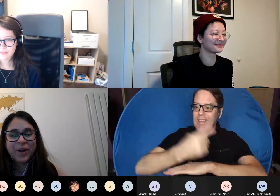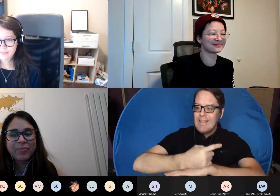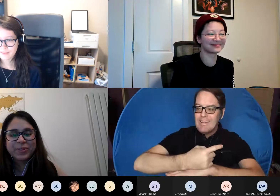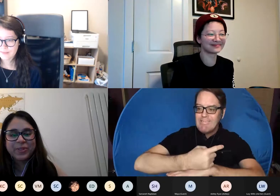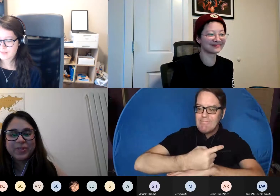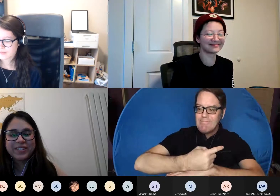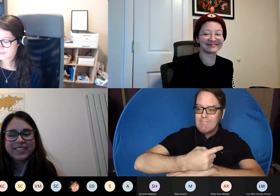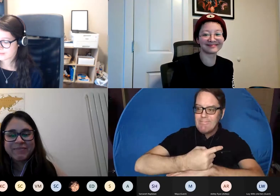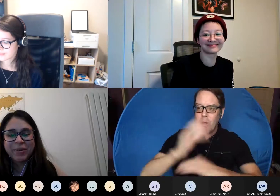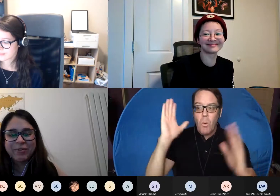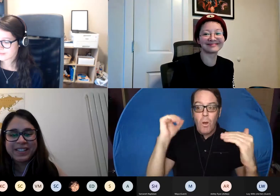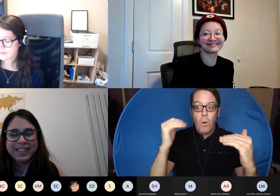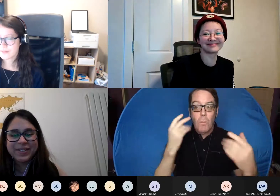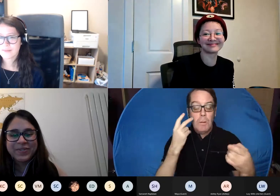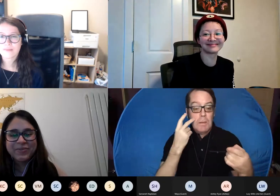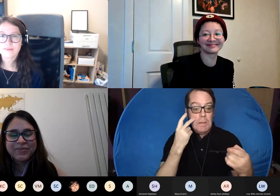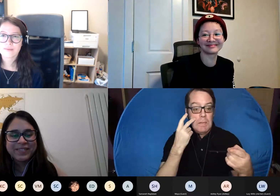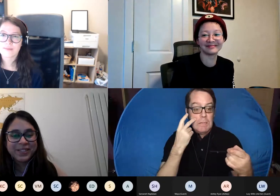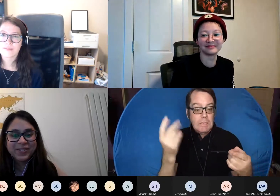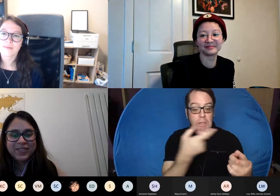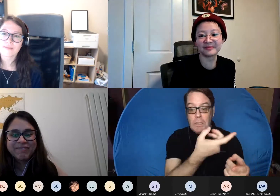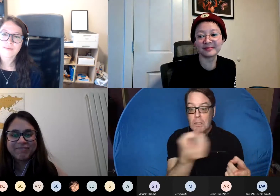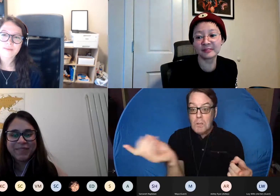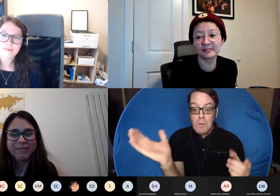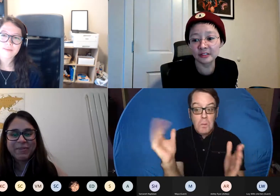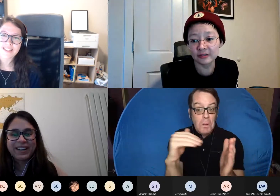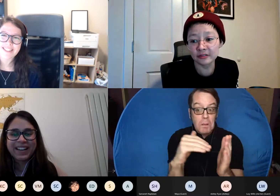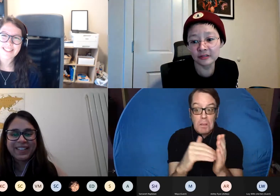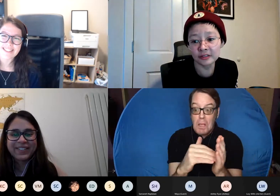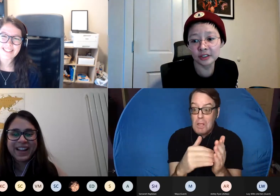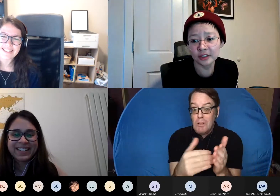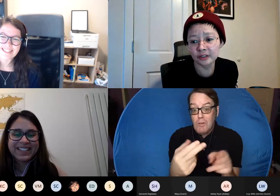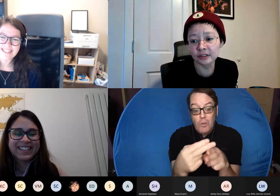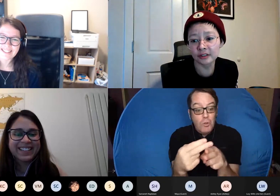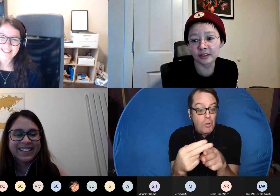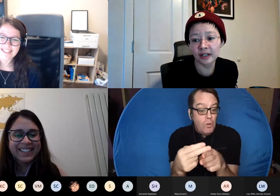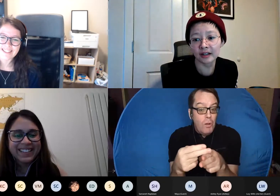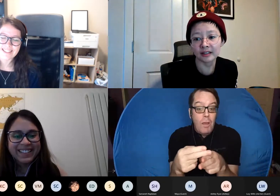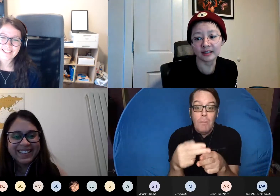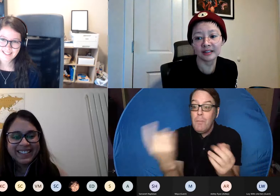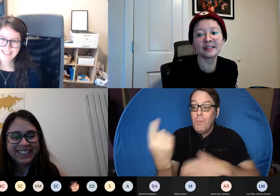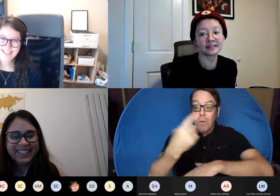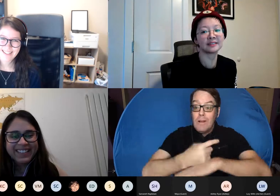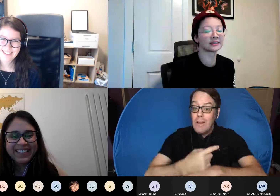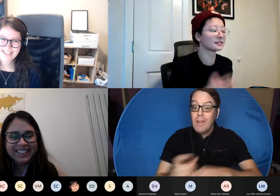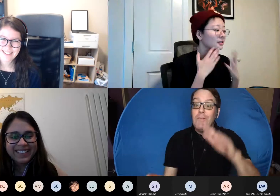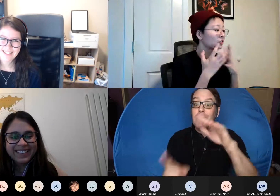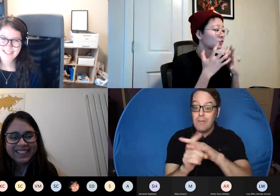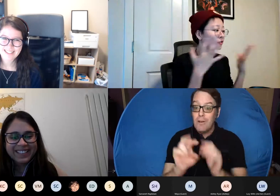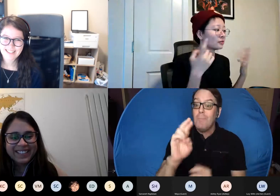And yeah, we hope to probably see you soon, maybe one day at the Reactor.